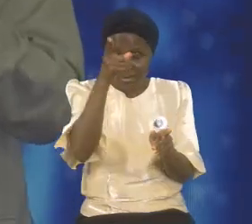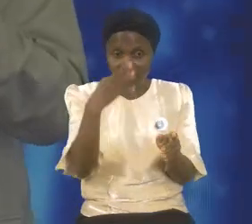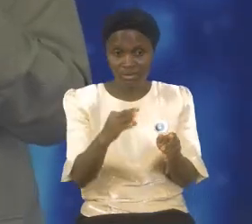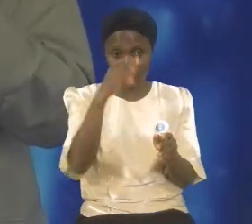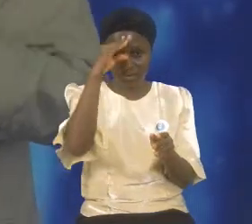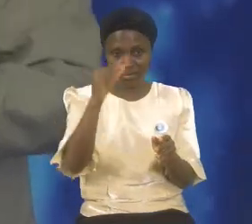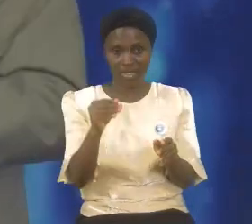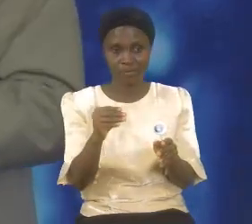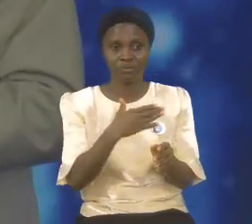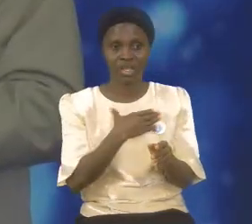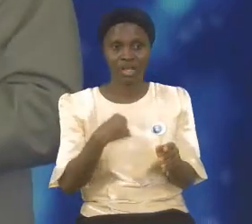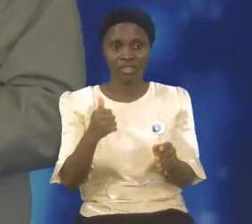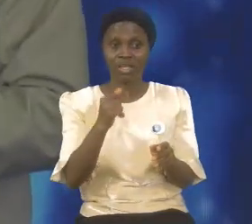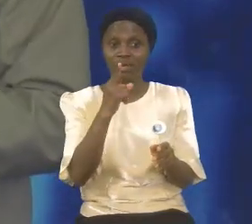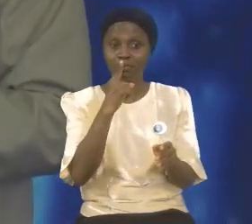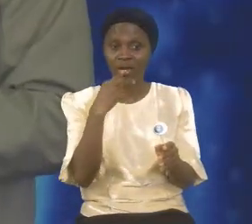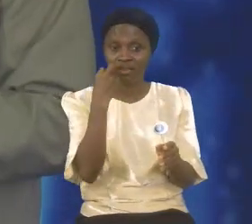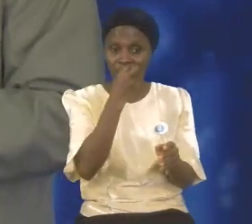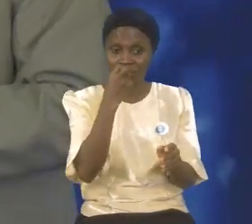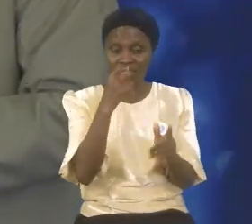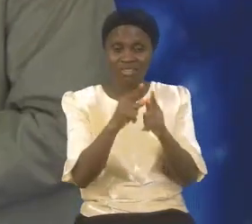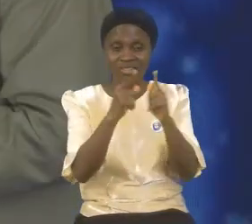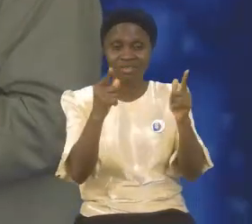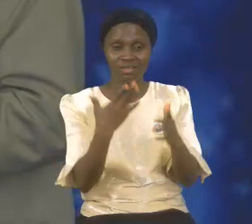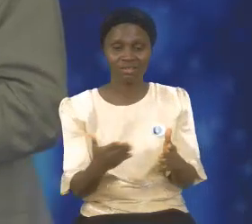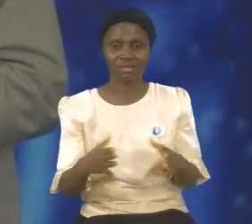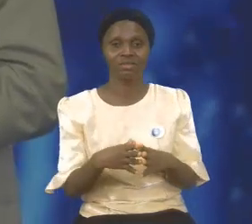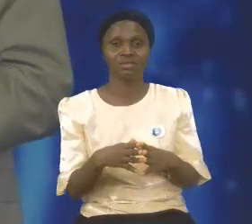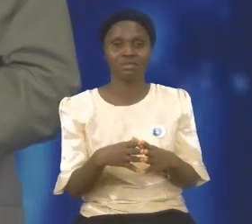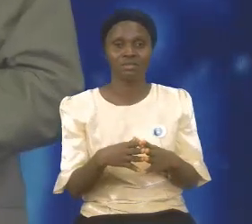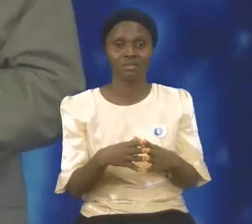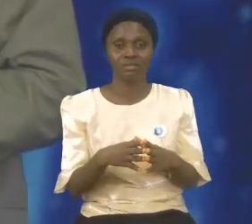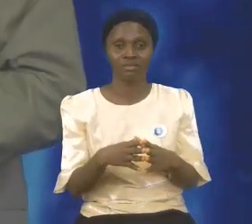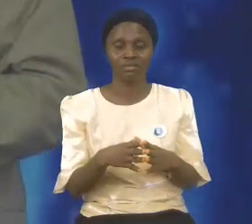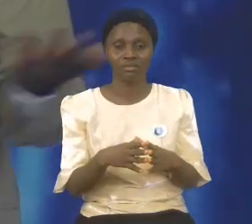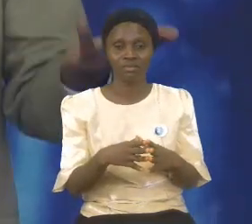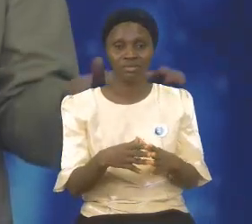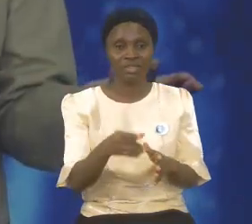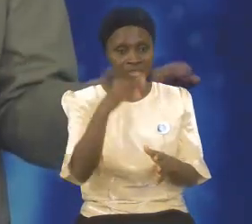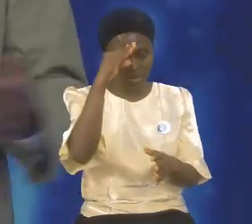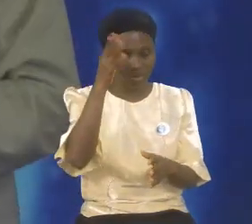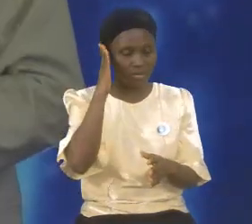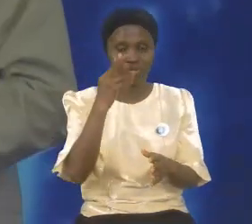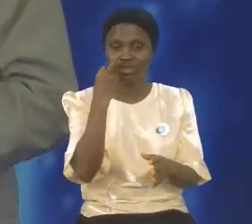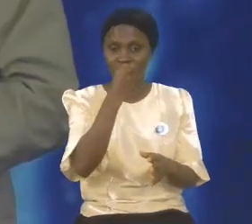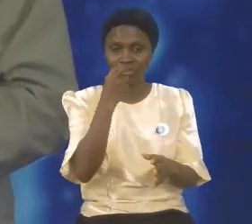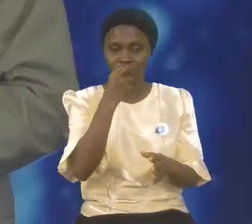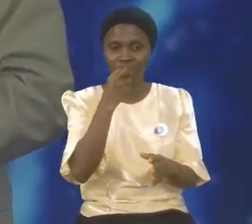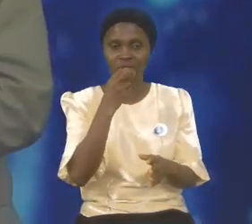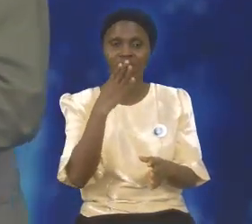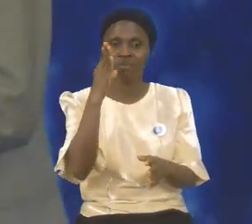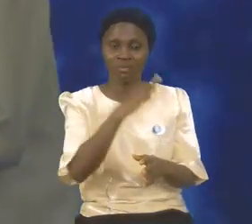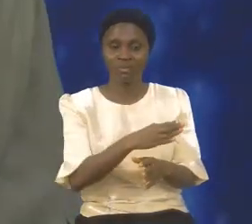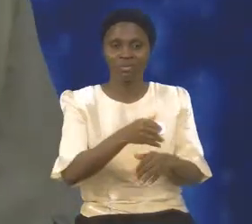mouth speaking great things. Will speak blasphemy. What kind of blasphemy? Well, that Antichrist